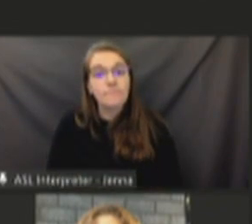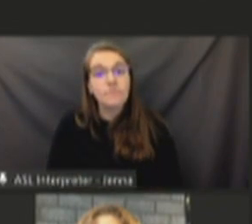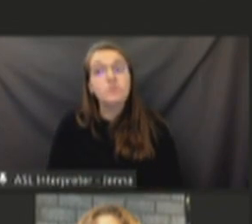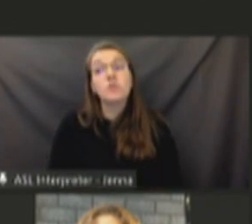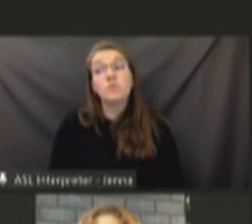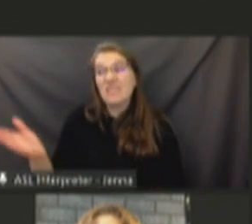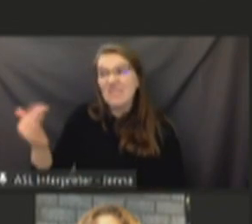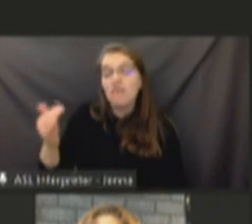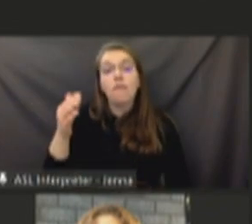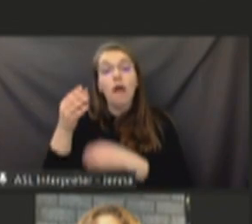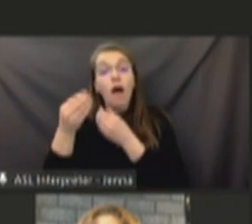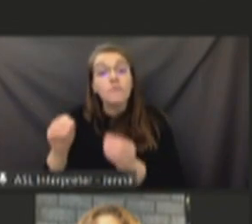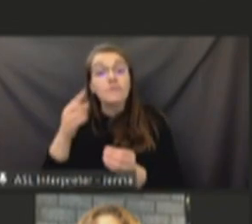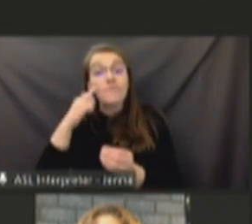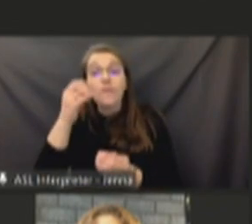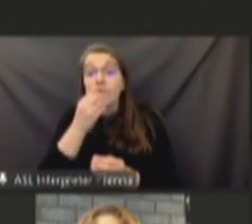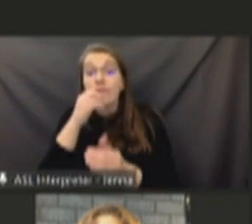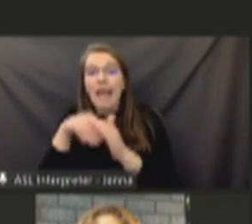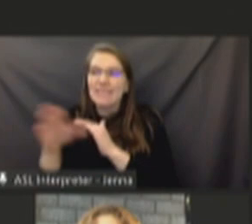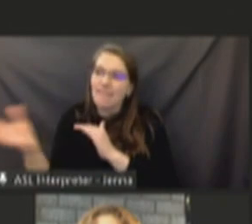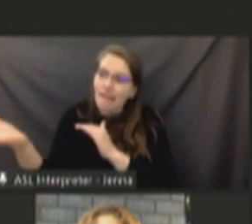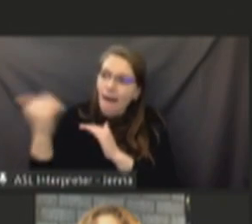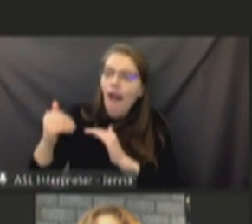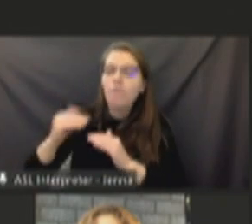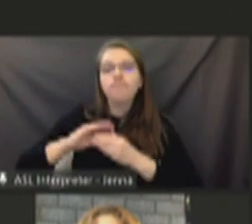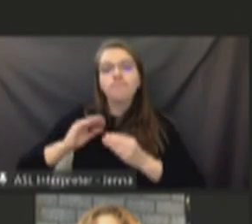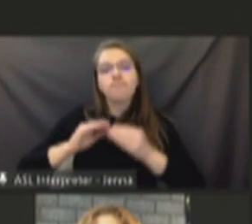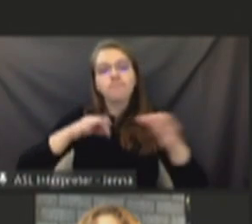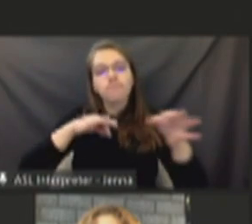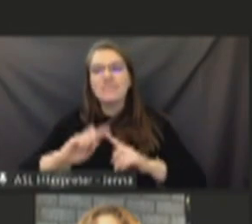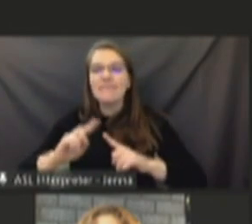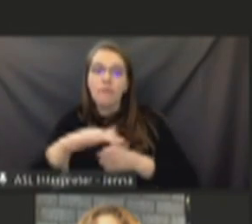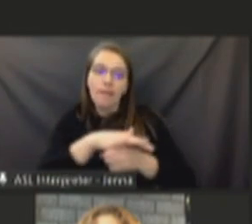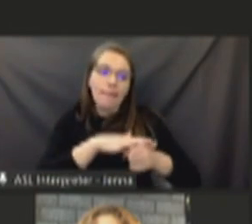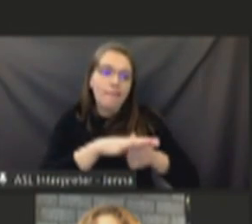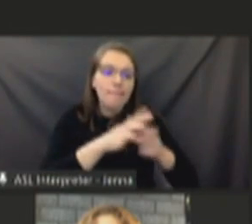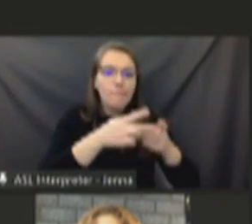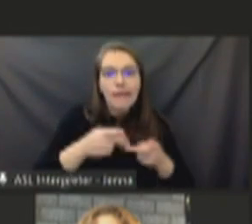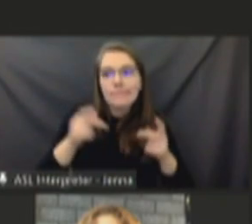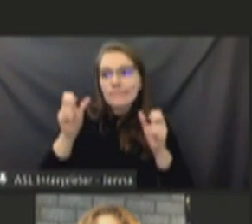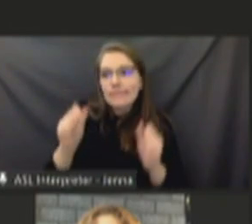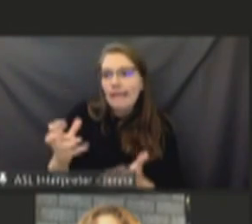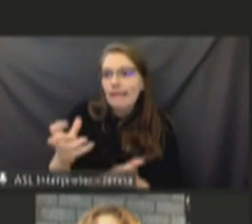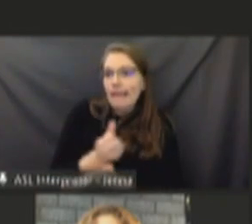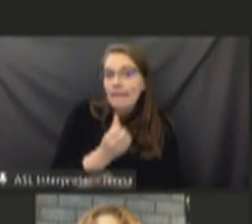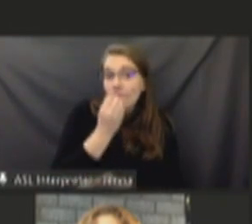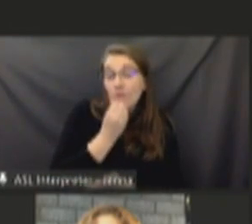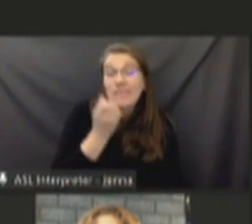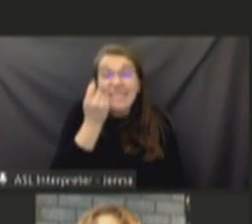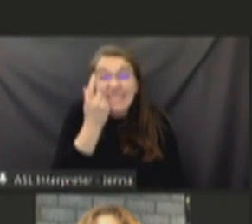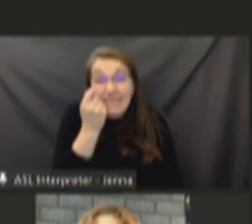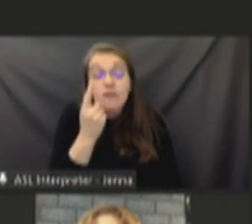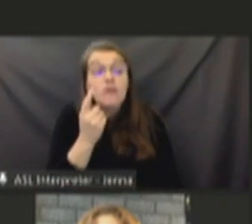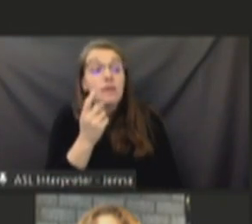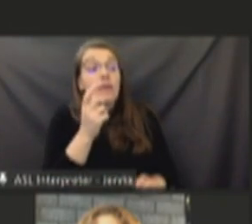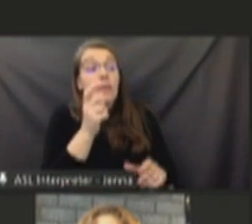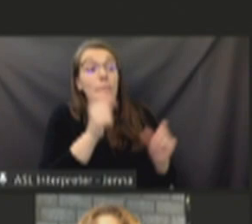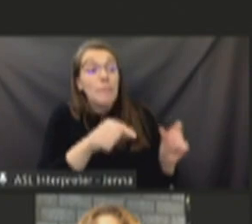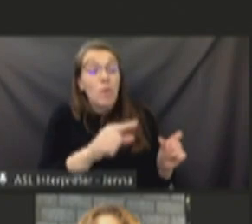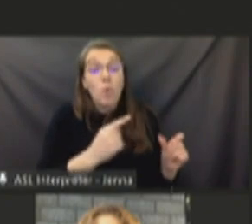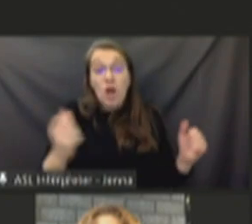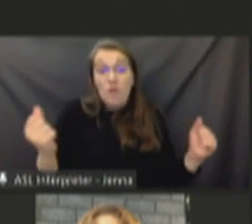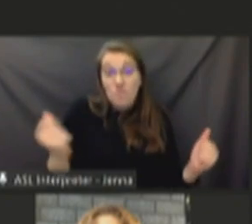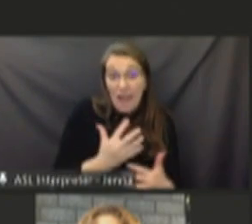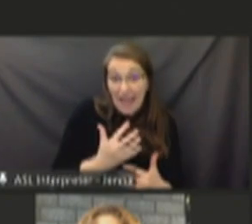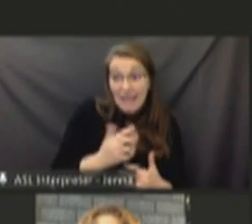come and talk about the different meal sites. But another problem was that people were afraid to go there because they thought maybe ICE agents were there to deport